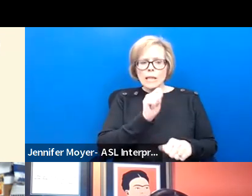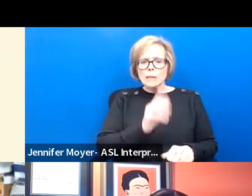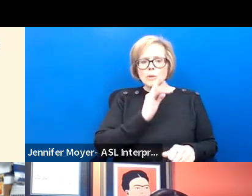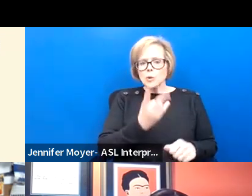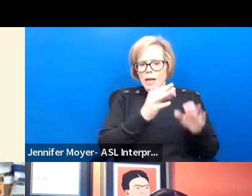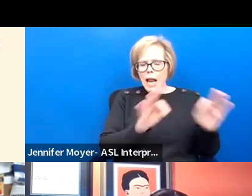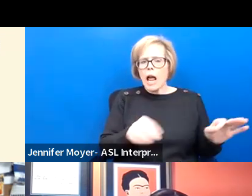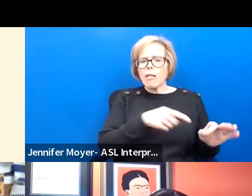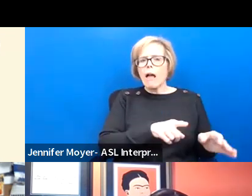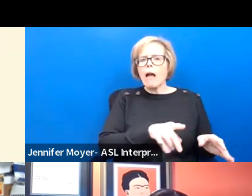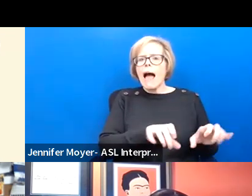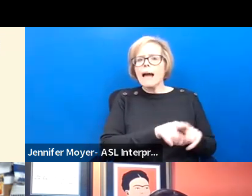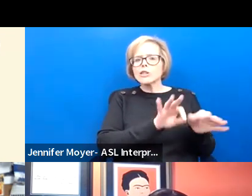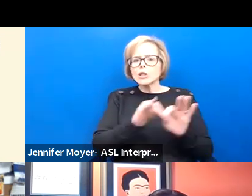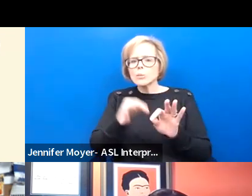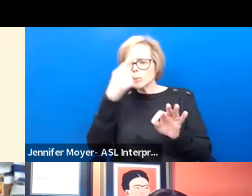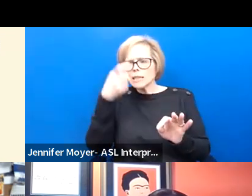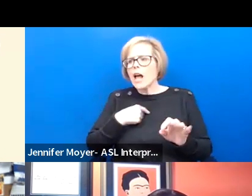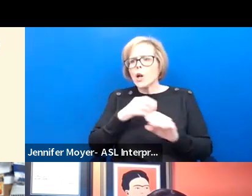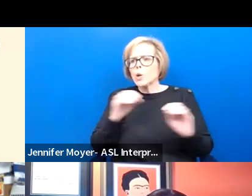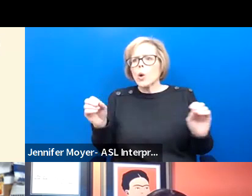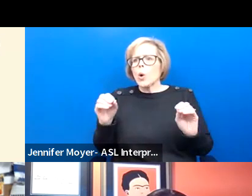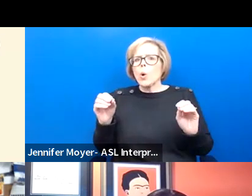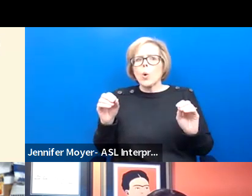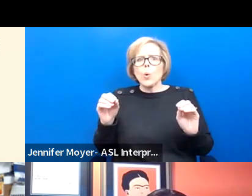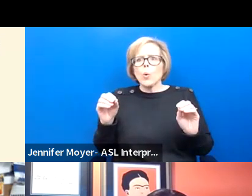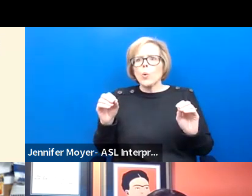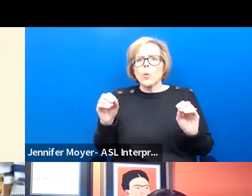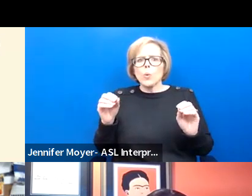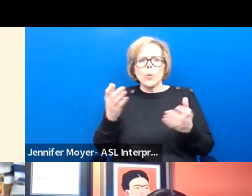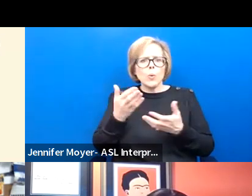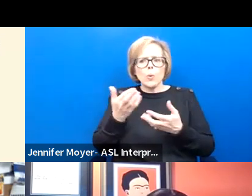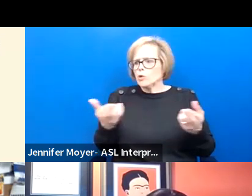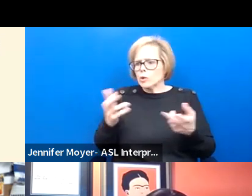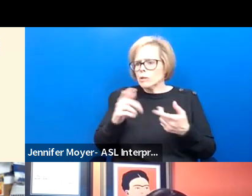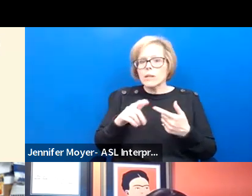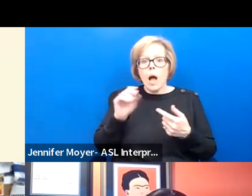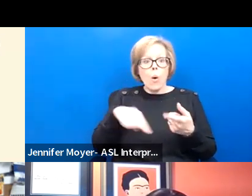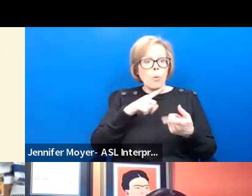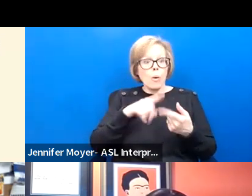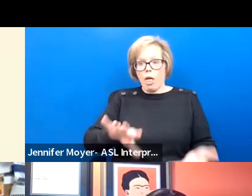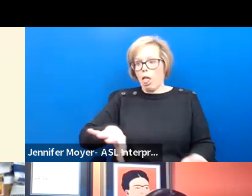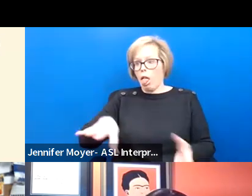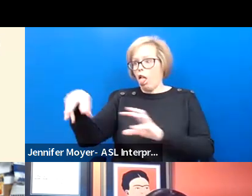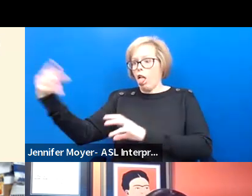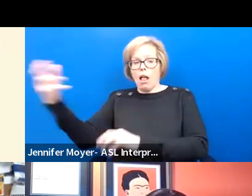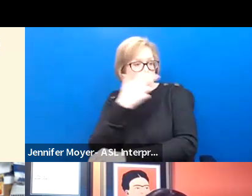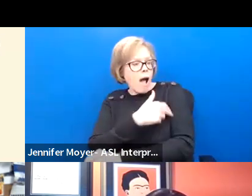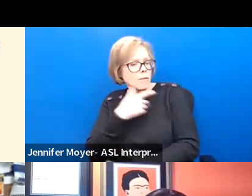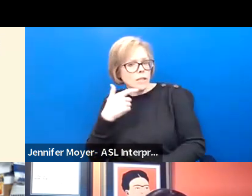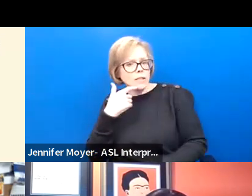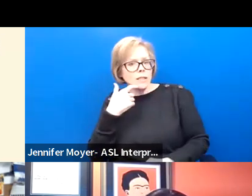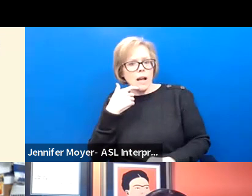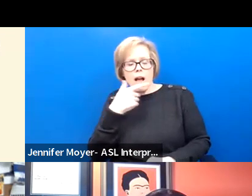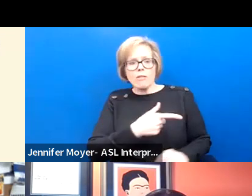because they didn't have any resources really to speak of. And when things went bad, the hospitals said, well, they went